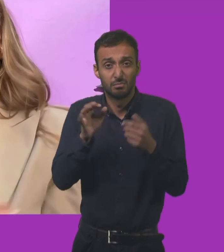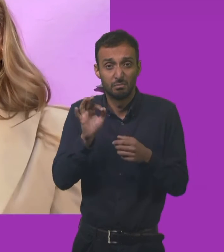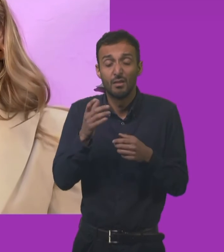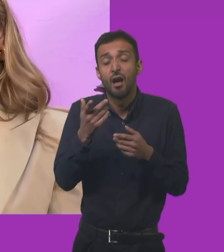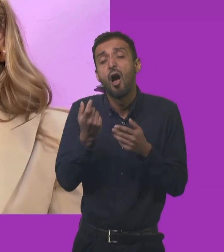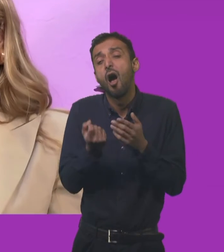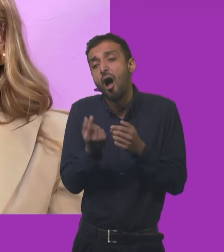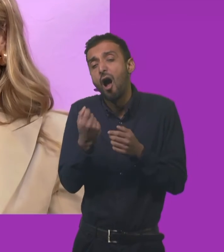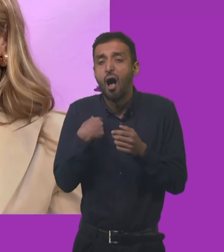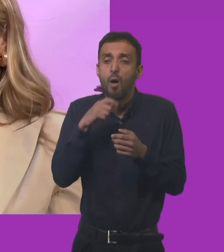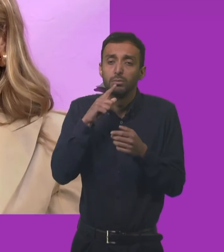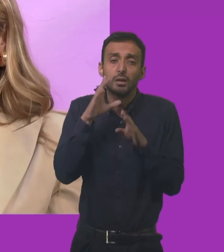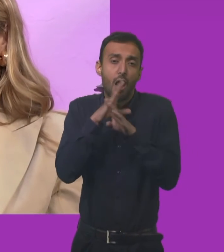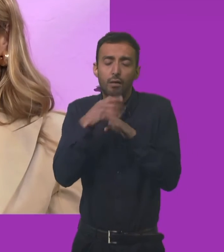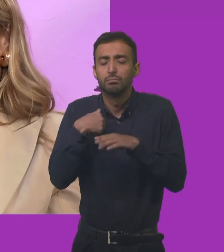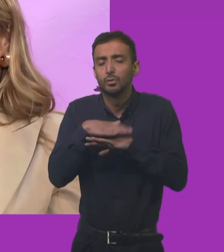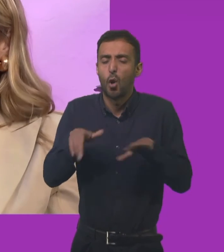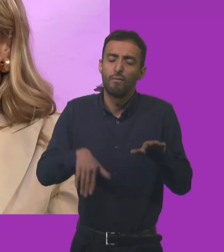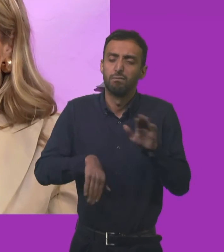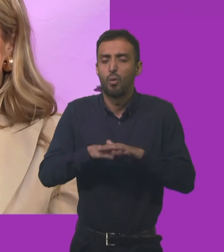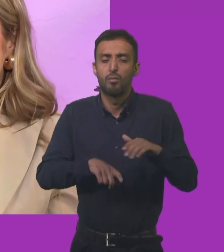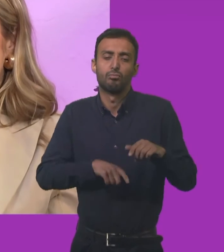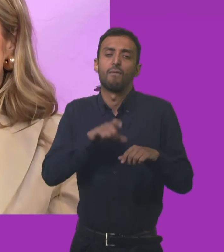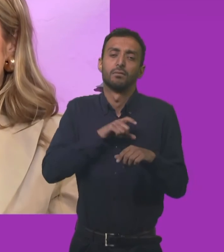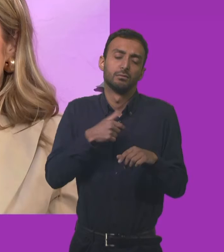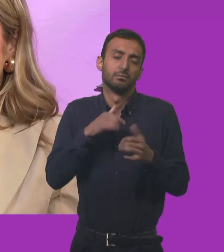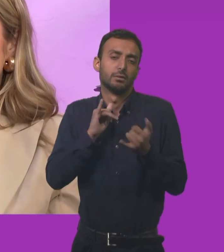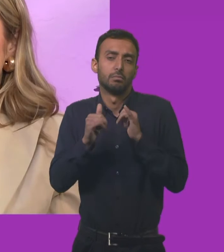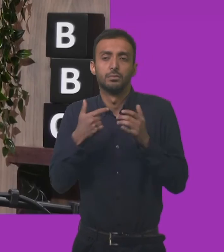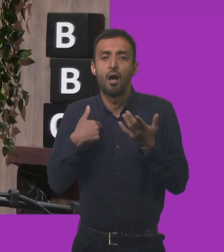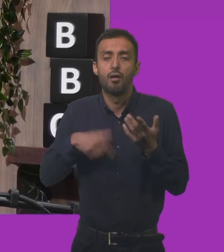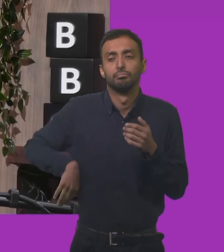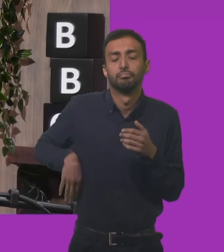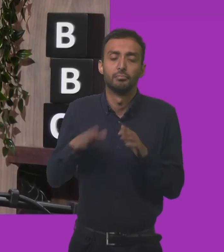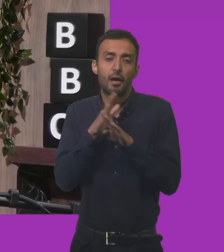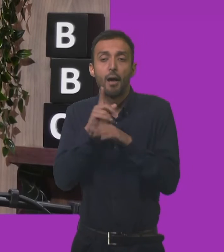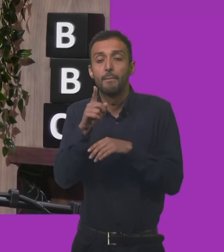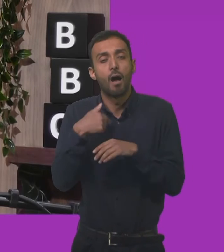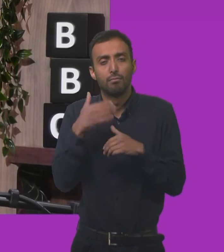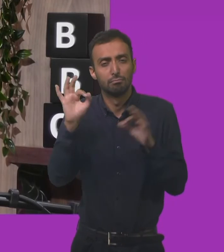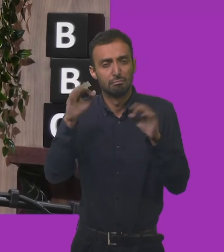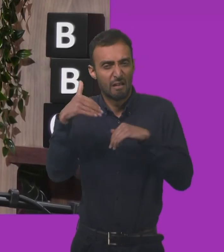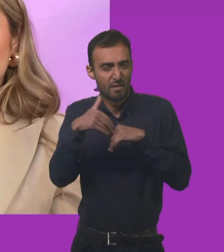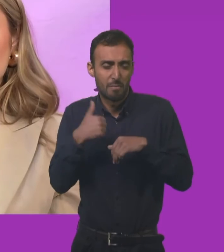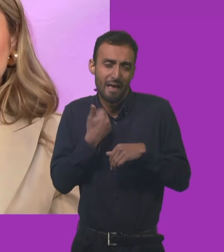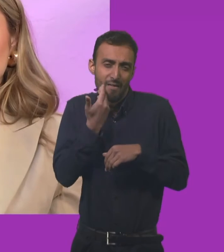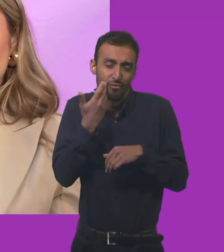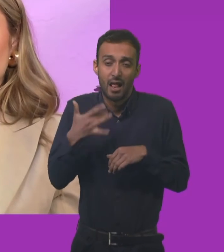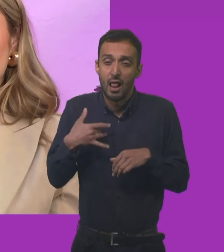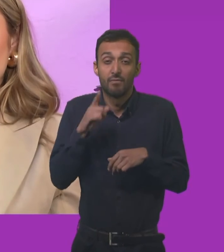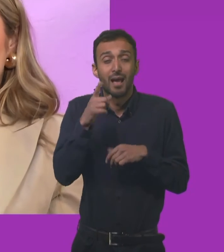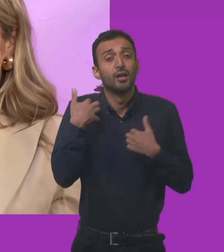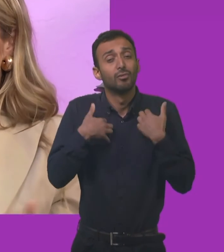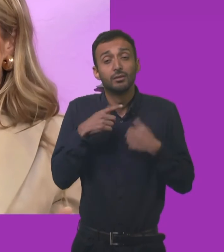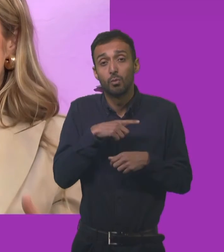it in photos and stuff. I wasn't fully confident with it, but it definitely didn't affect my day-to-day life. Yeah. But then when I was diagnosed with colitis, it was so interesting